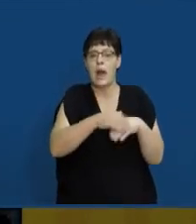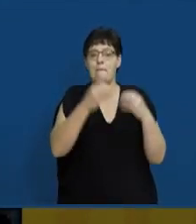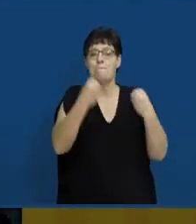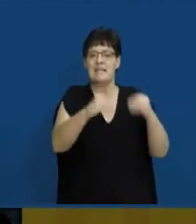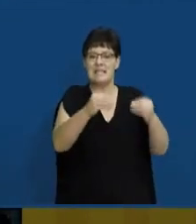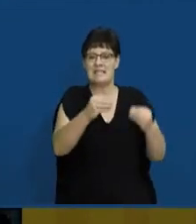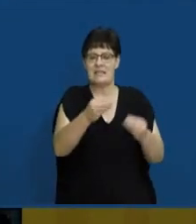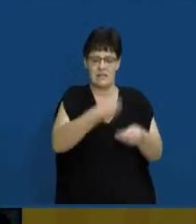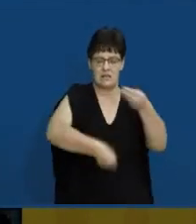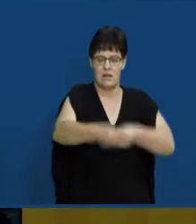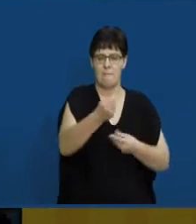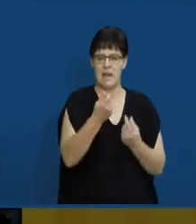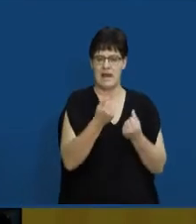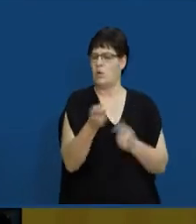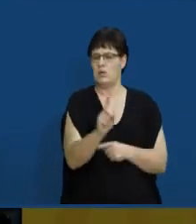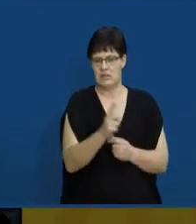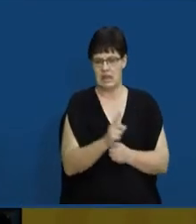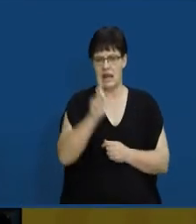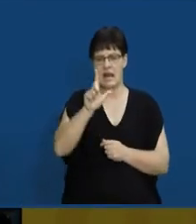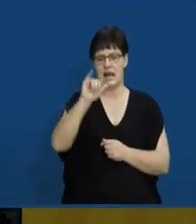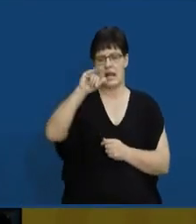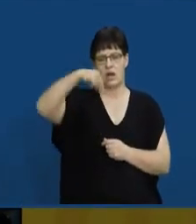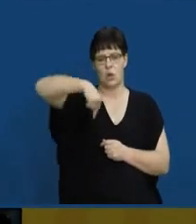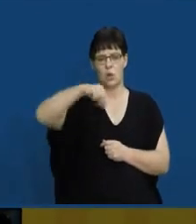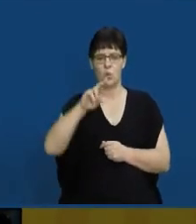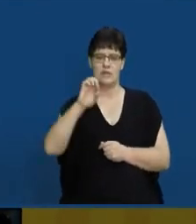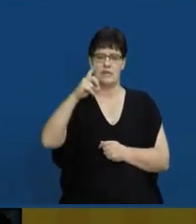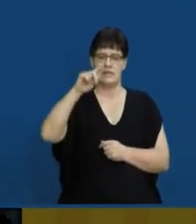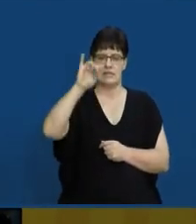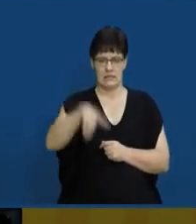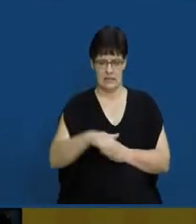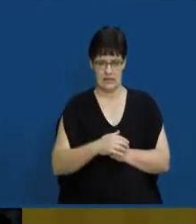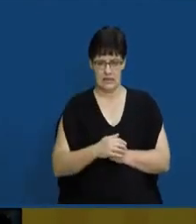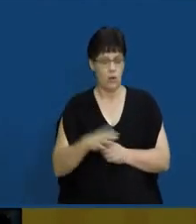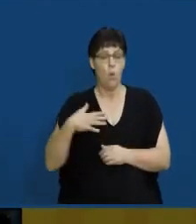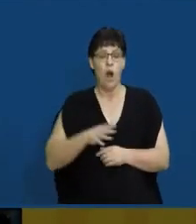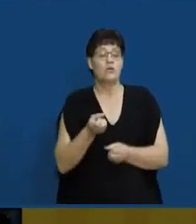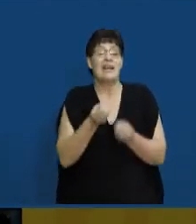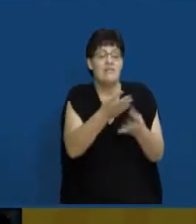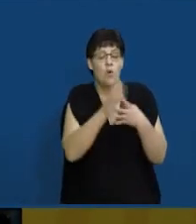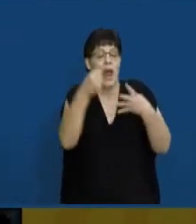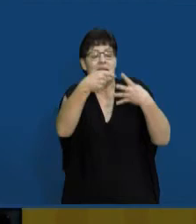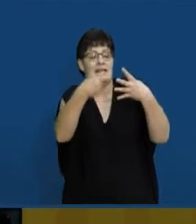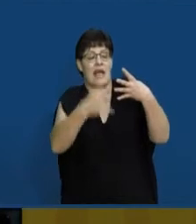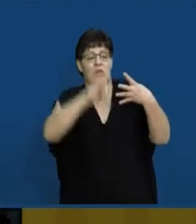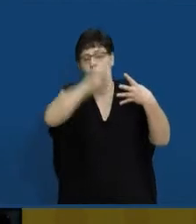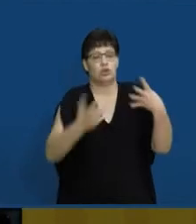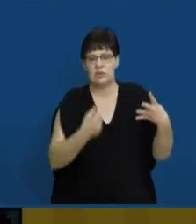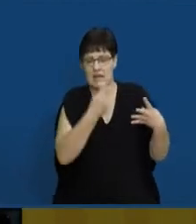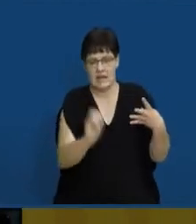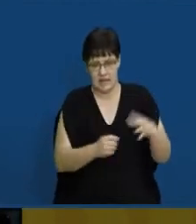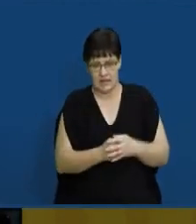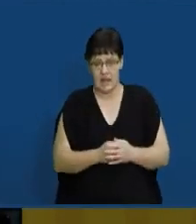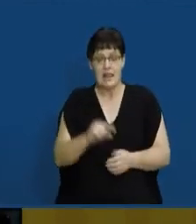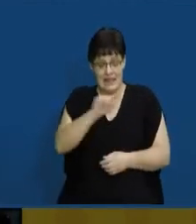company. They're not asking you for a specific indicator. They're not giving you any indication. So therefore, you